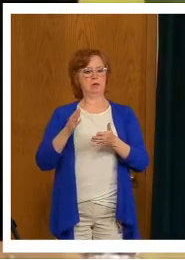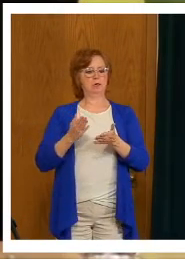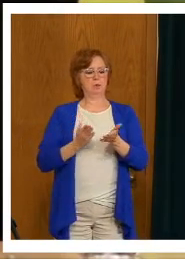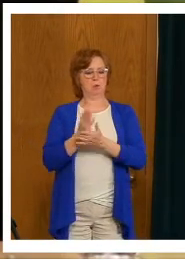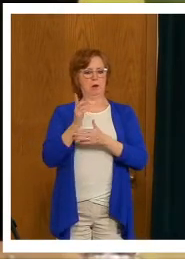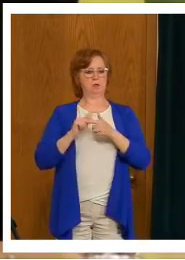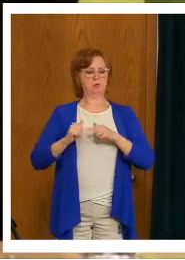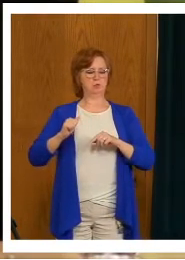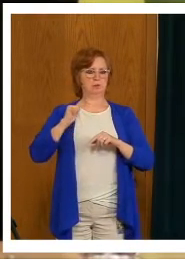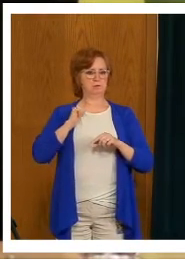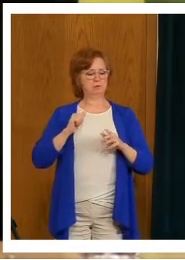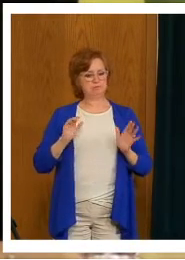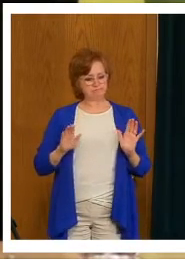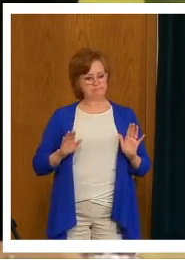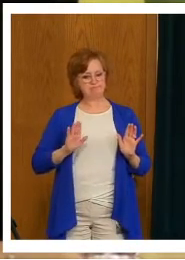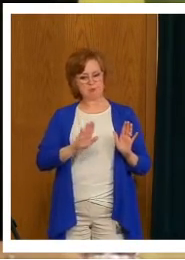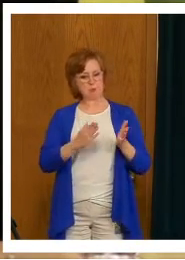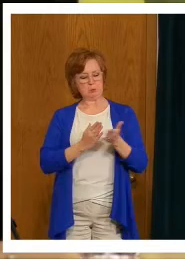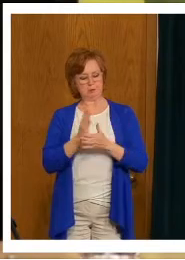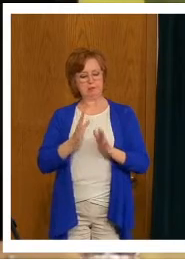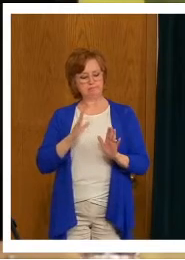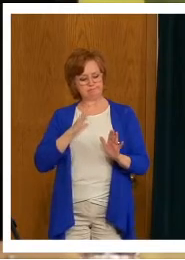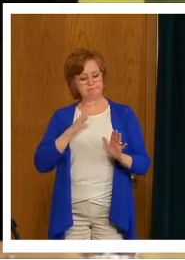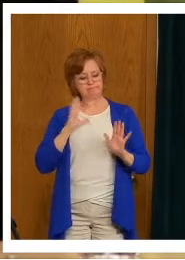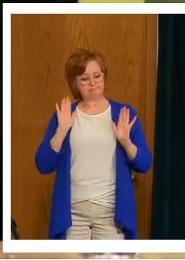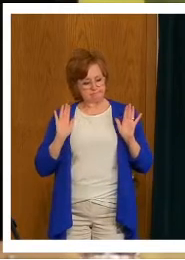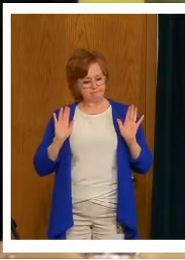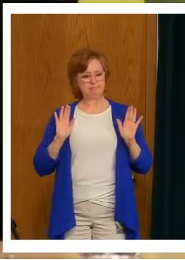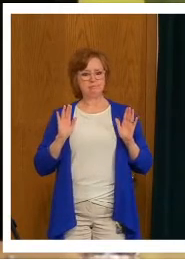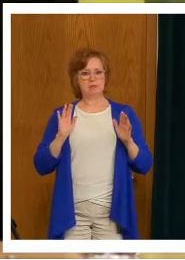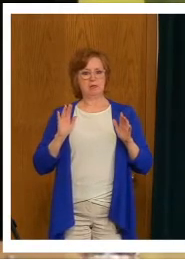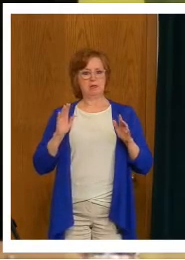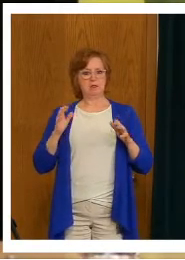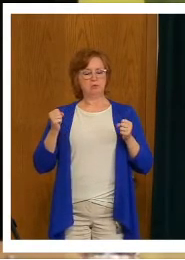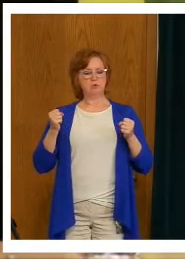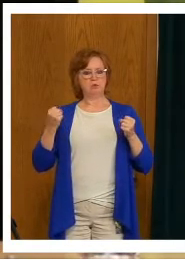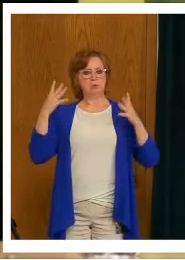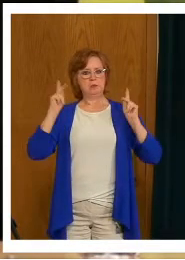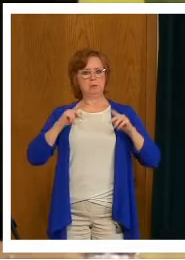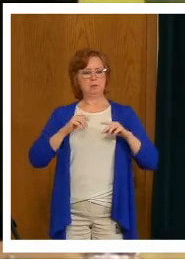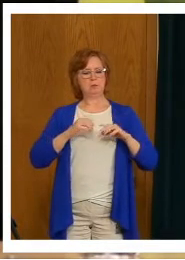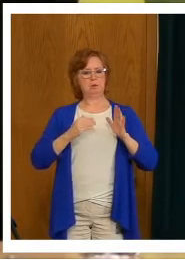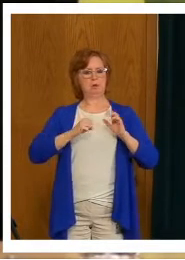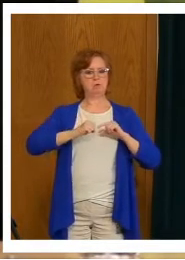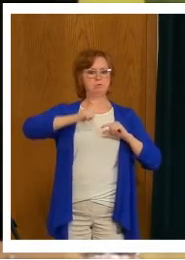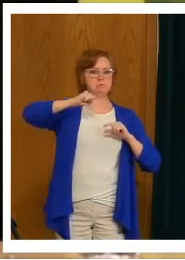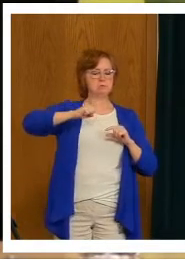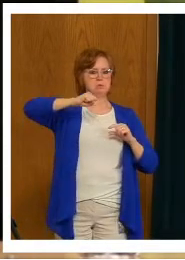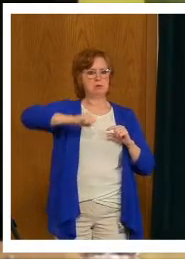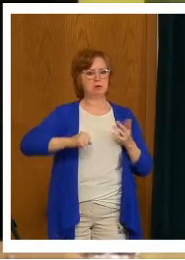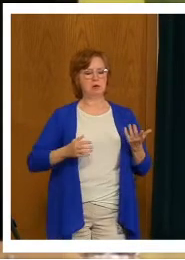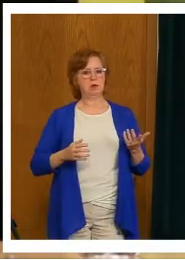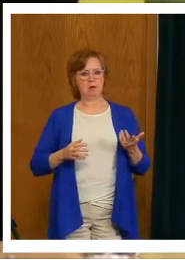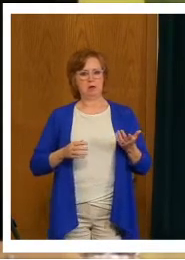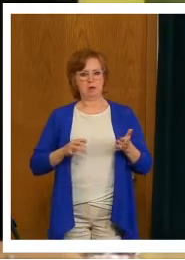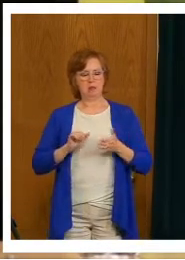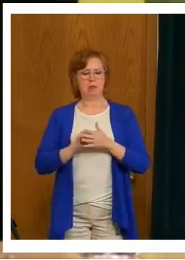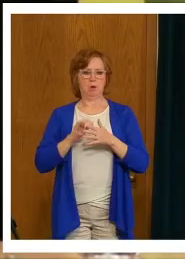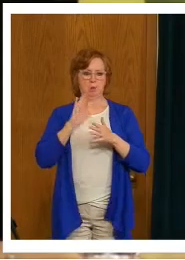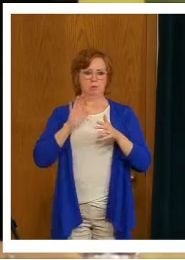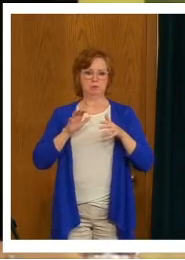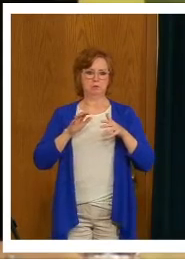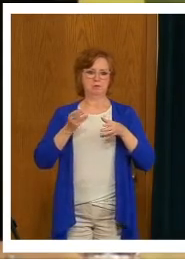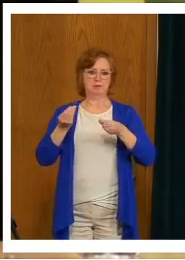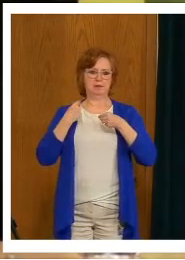we have too many people that choose not to, it is going to challenge the safety and health in our society, and ultimately our ability